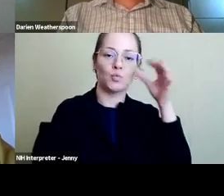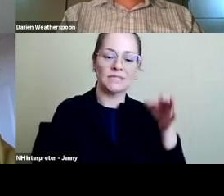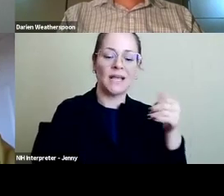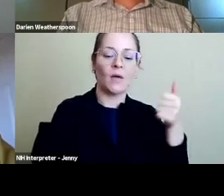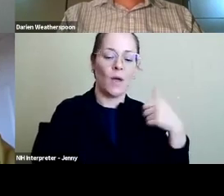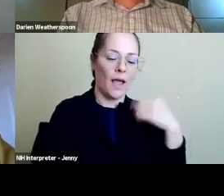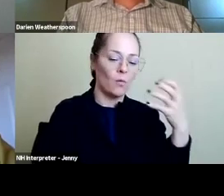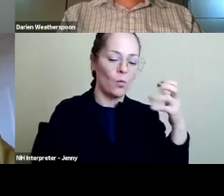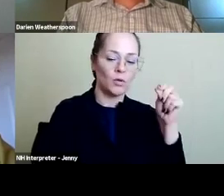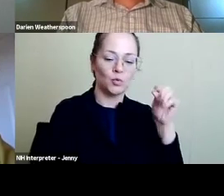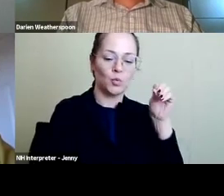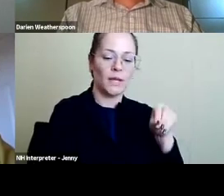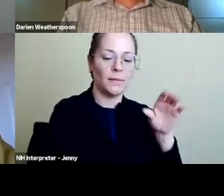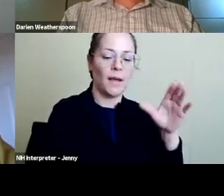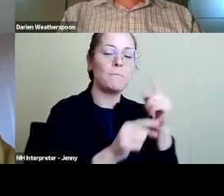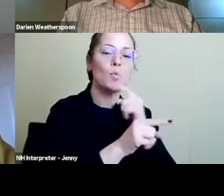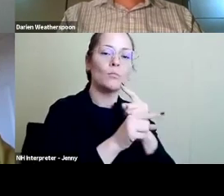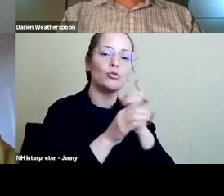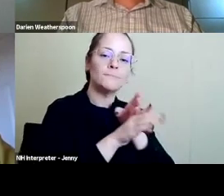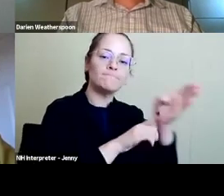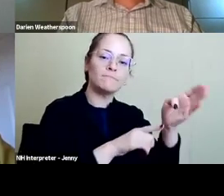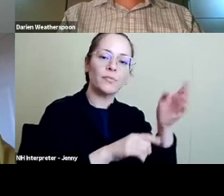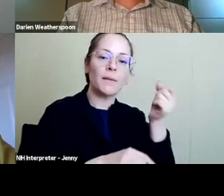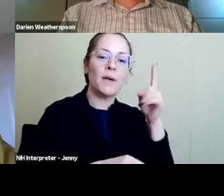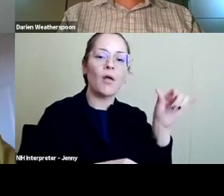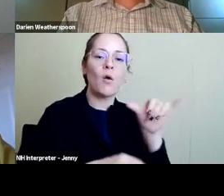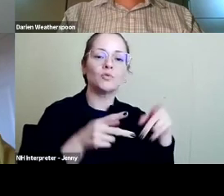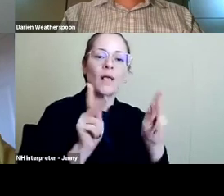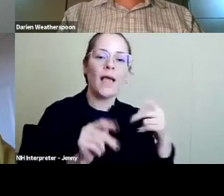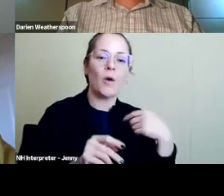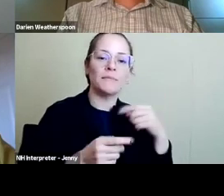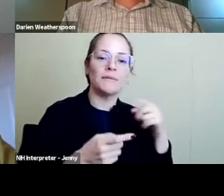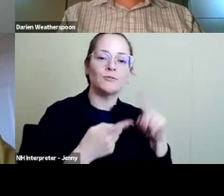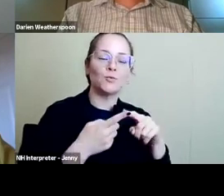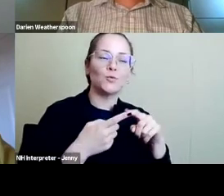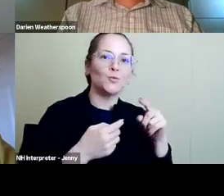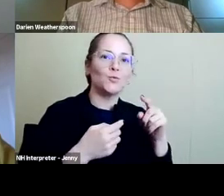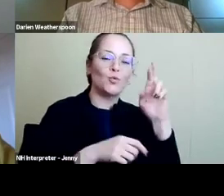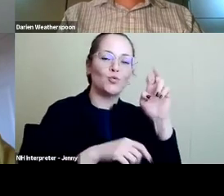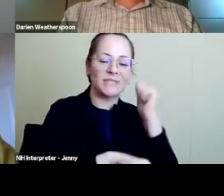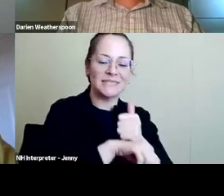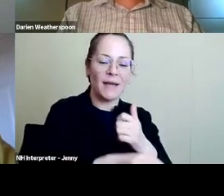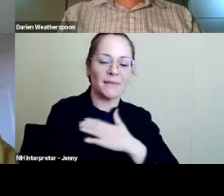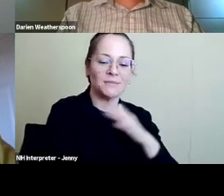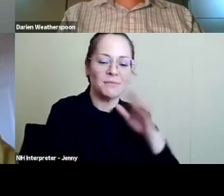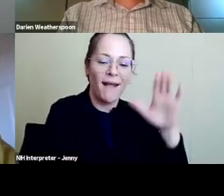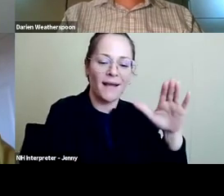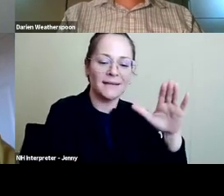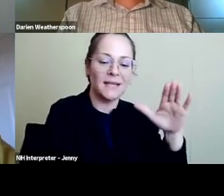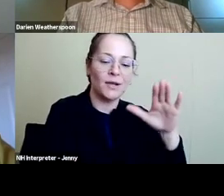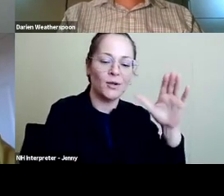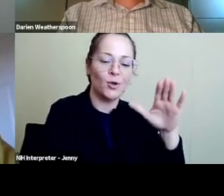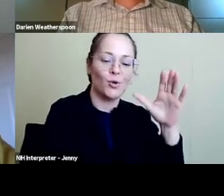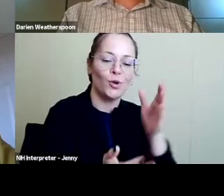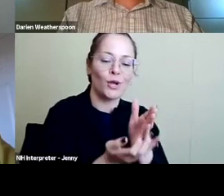path that was appropriate for me, but it also allowed me to kind of reestablish my academic career and kind